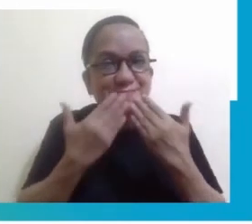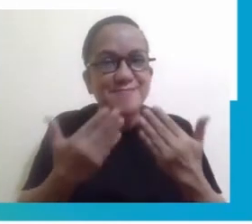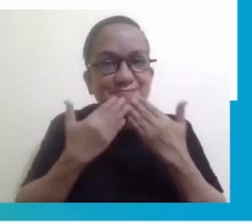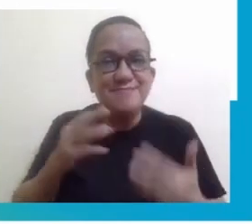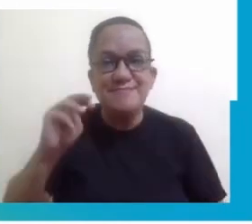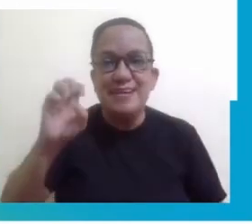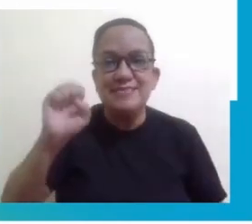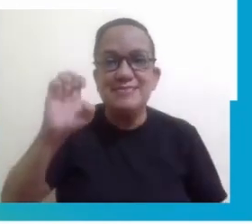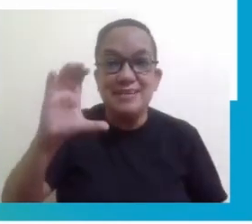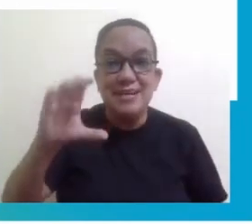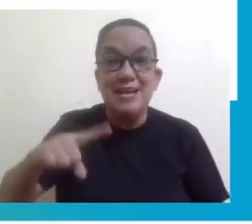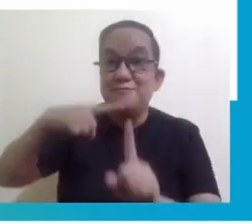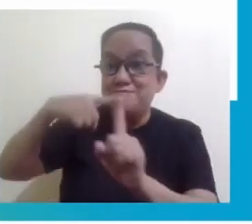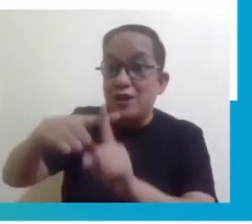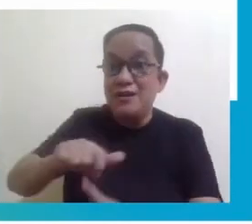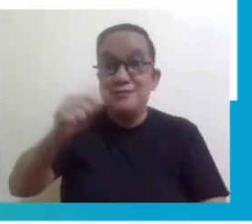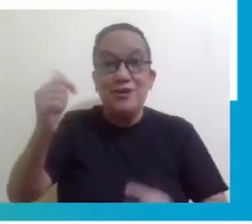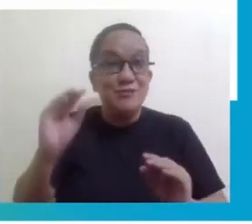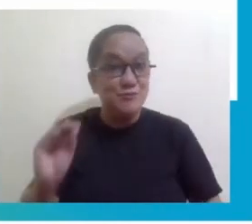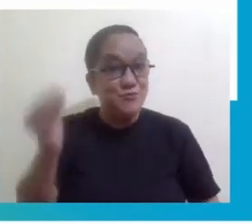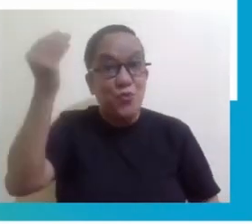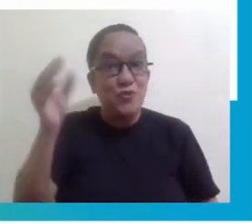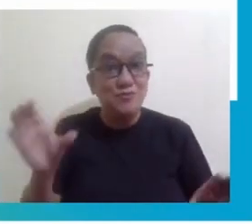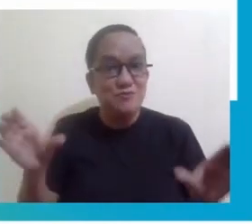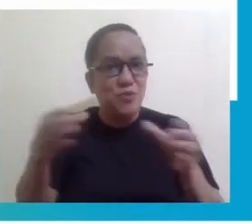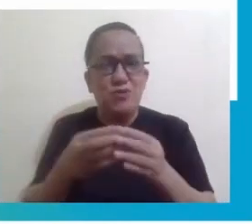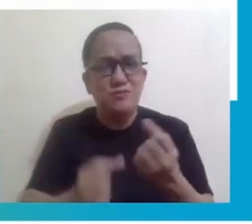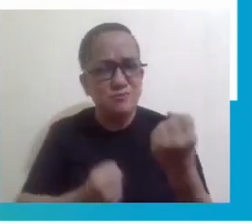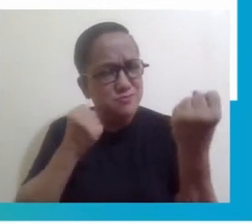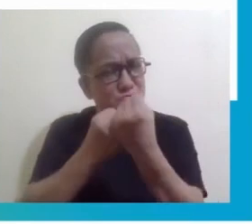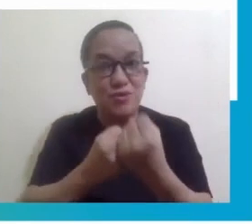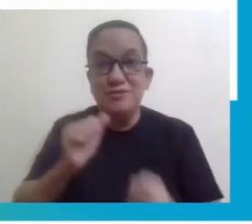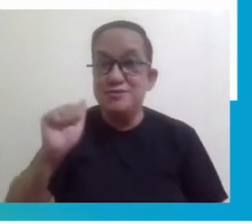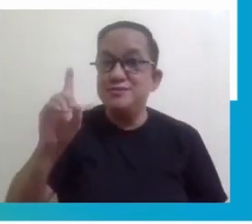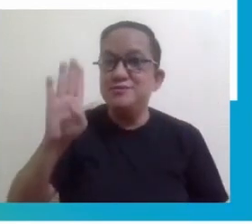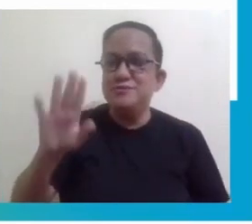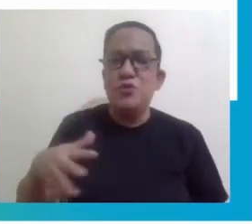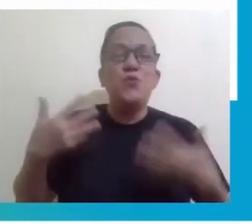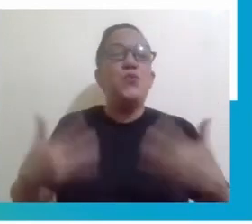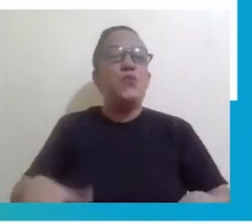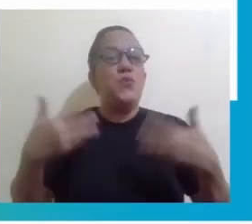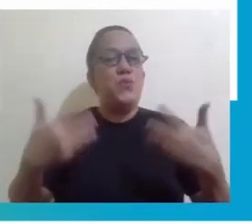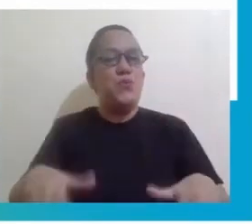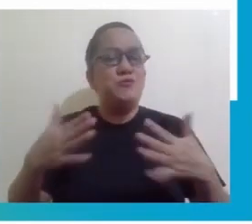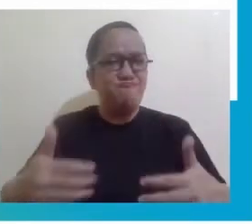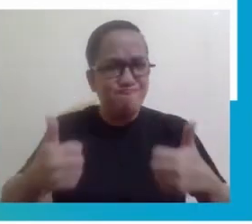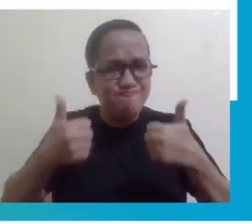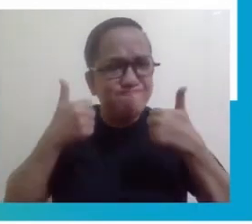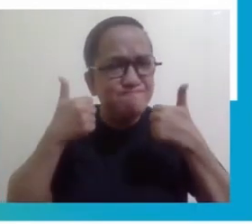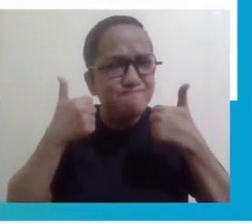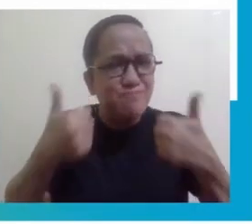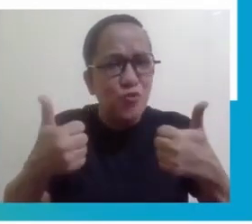SDGs and the development of the region. You are a good example of youth leadership and active partners, which the